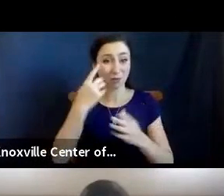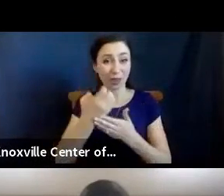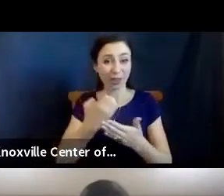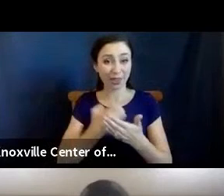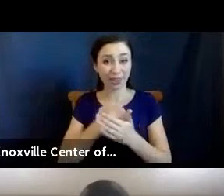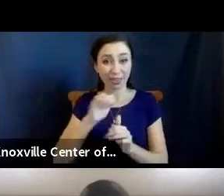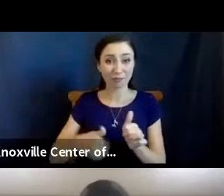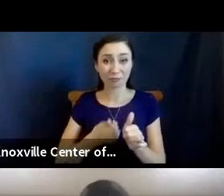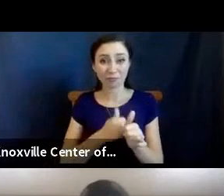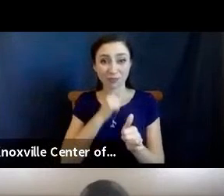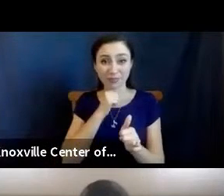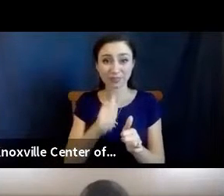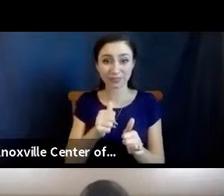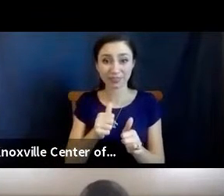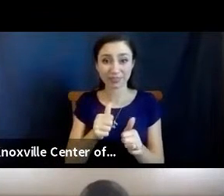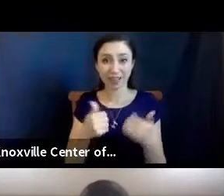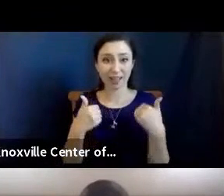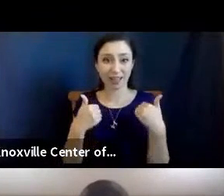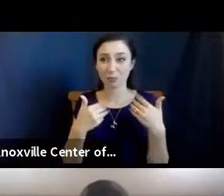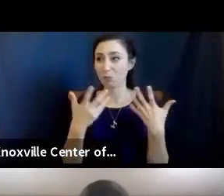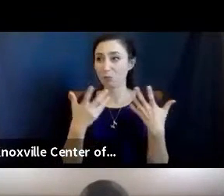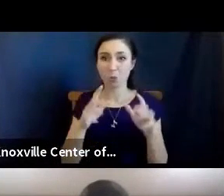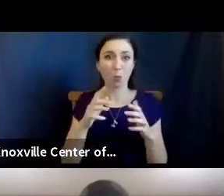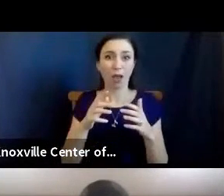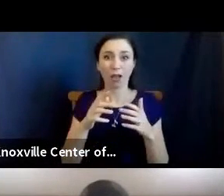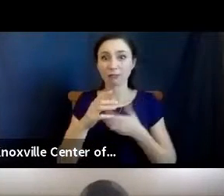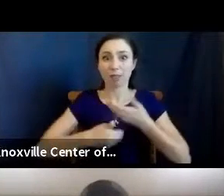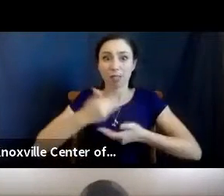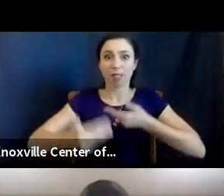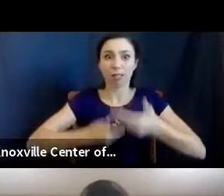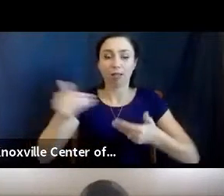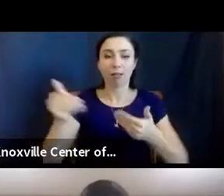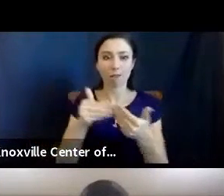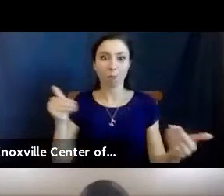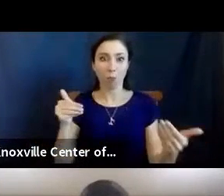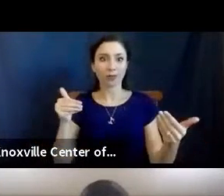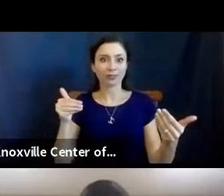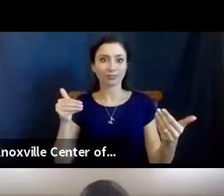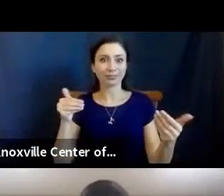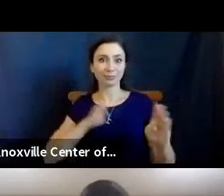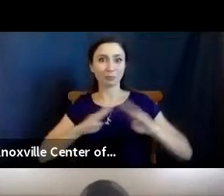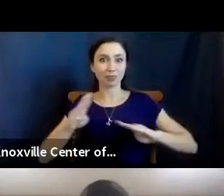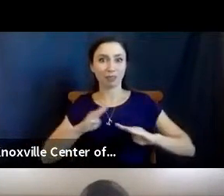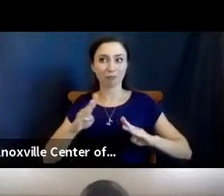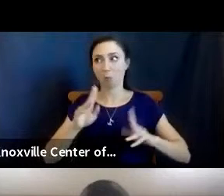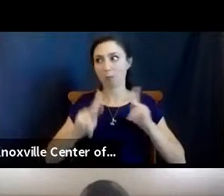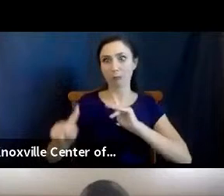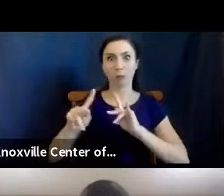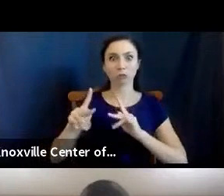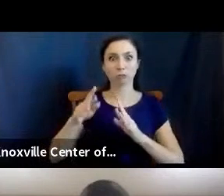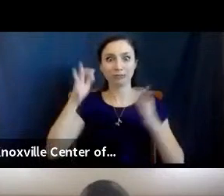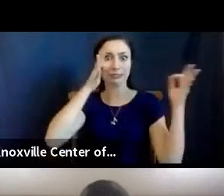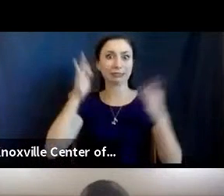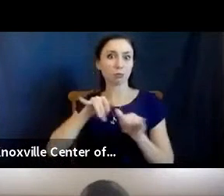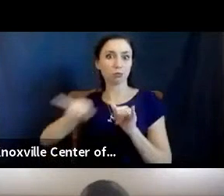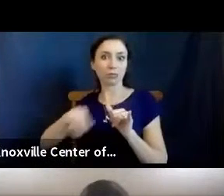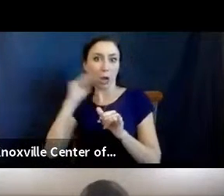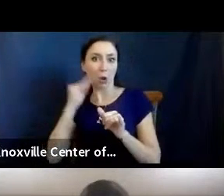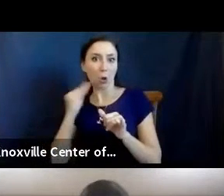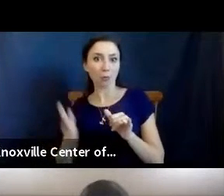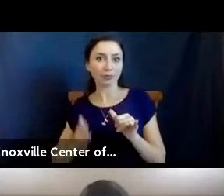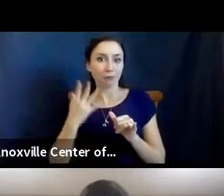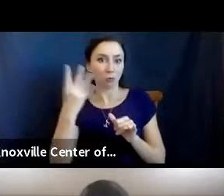to not setting off a chain of avoidance behaviors where people are just voluntarily staying at home and not engaging in the services sector and in